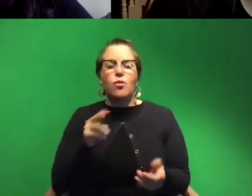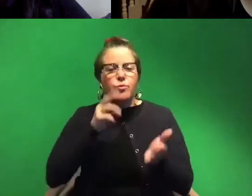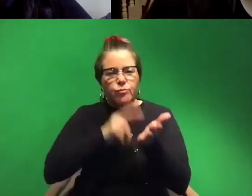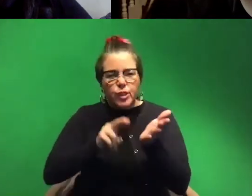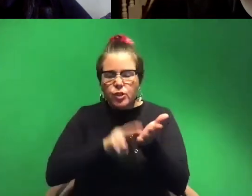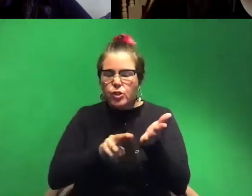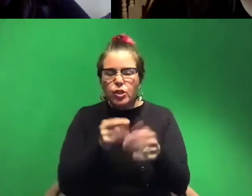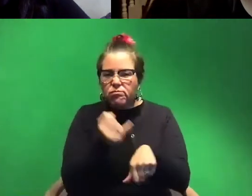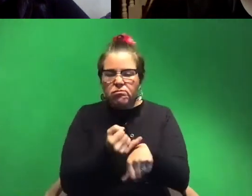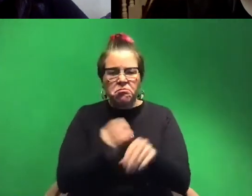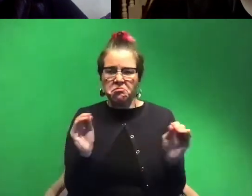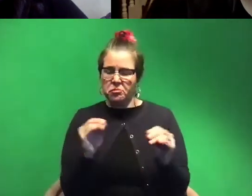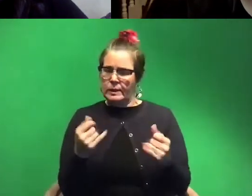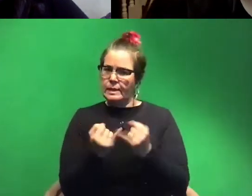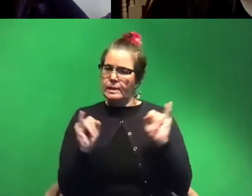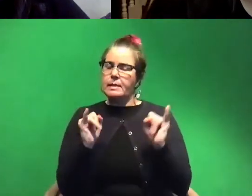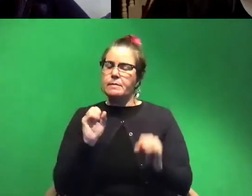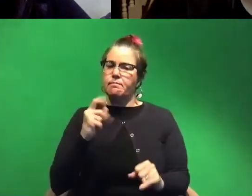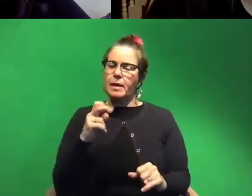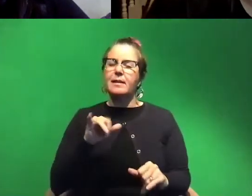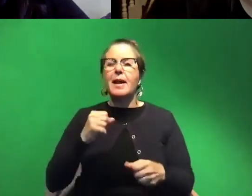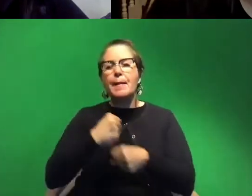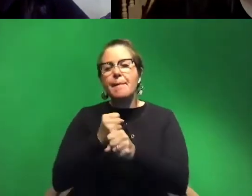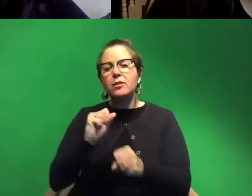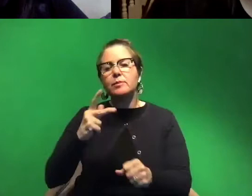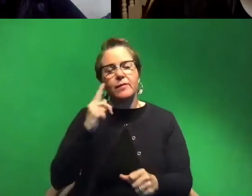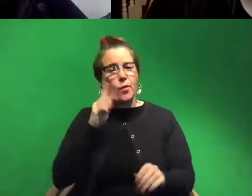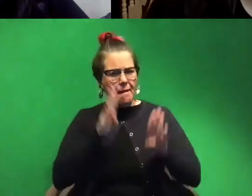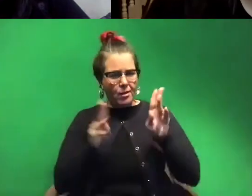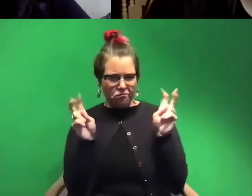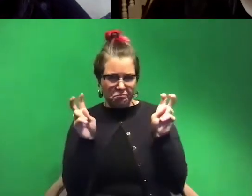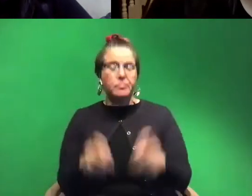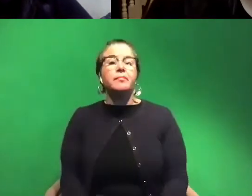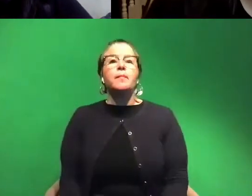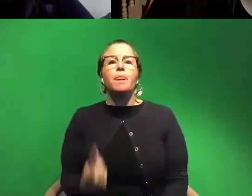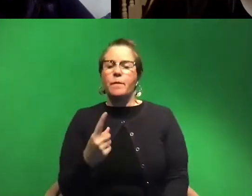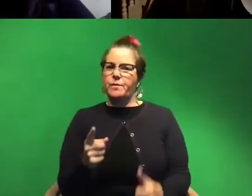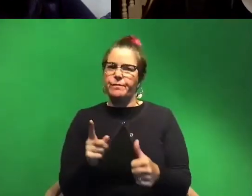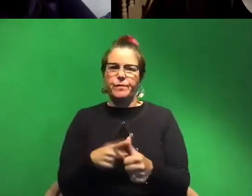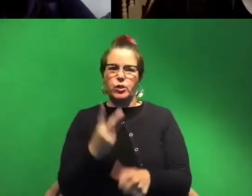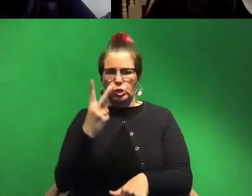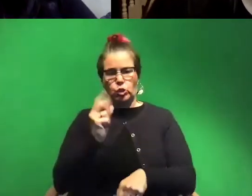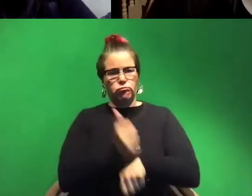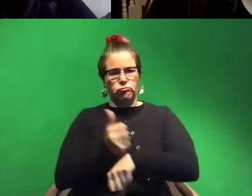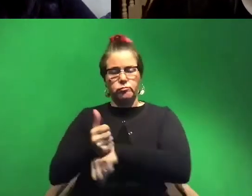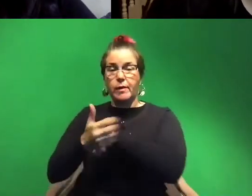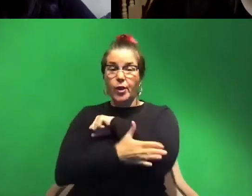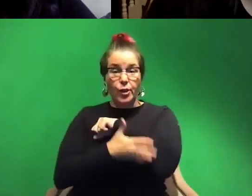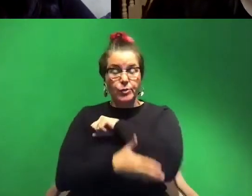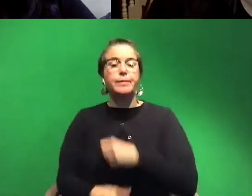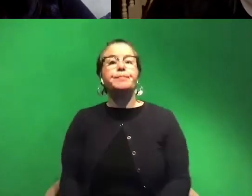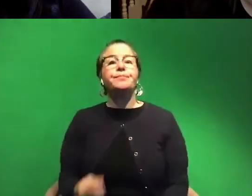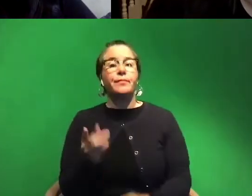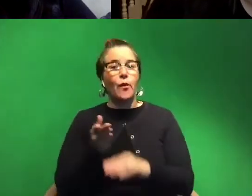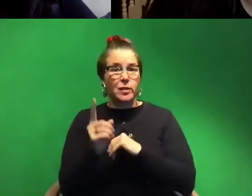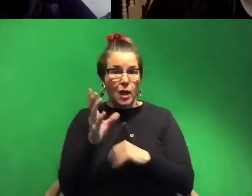institute. We are an independent space, like a maker space for biology. We're one of the first 2 in the country. We have over 100